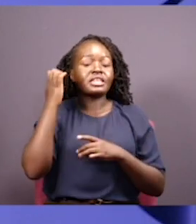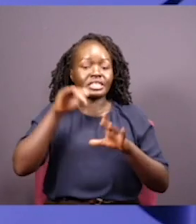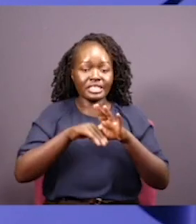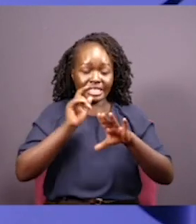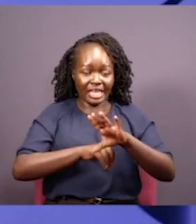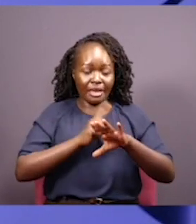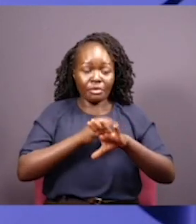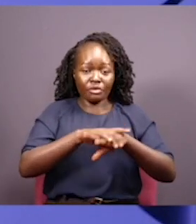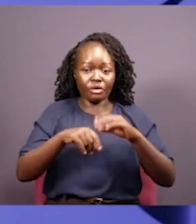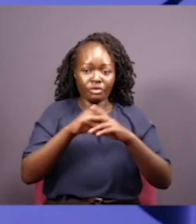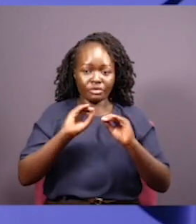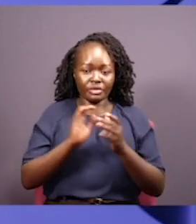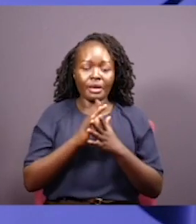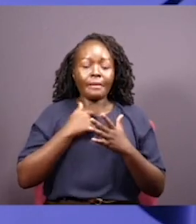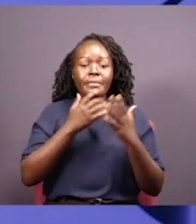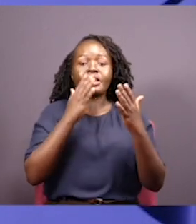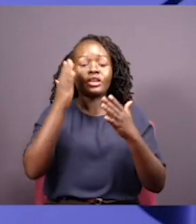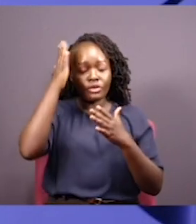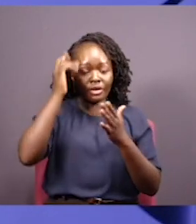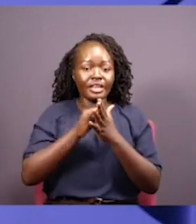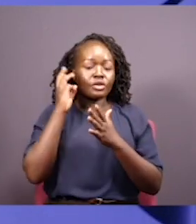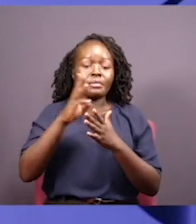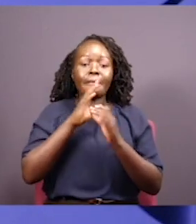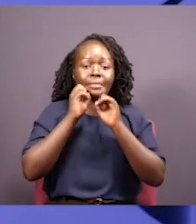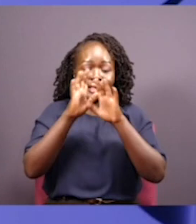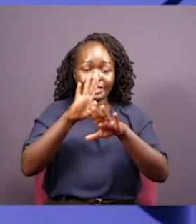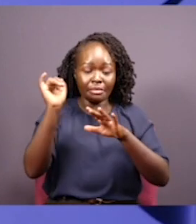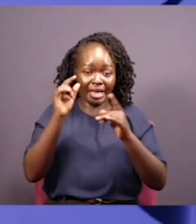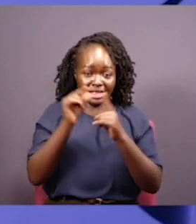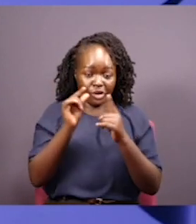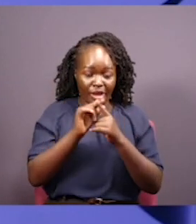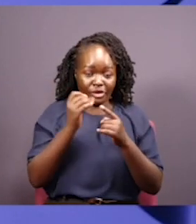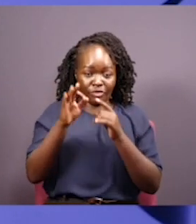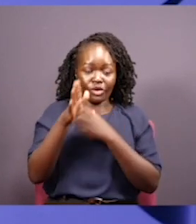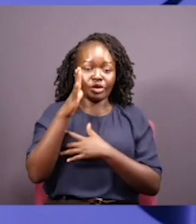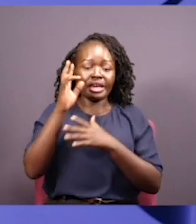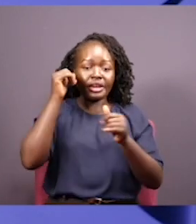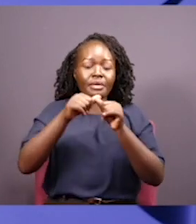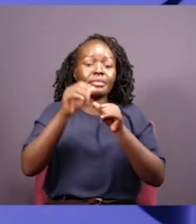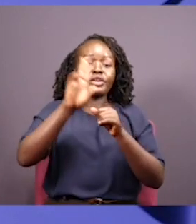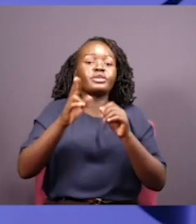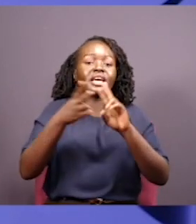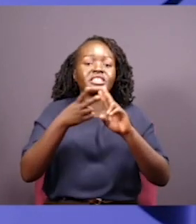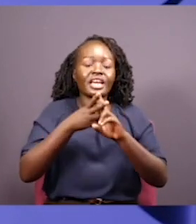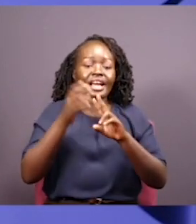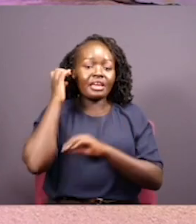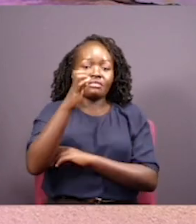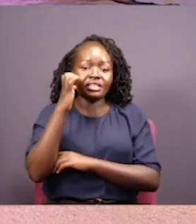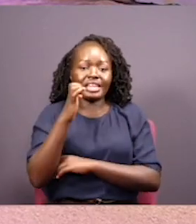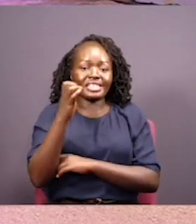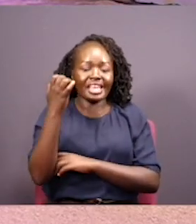be wonderfully blessed by this message. Once again, remember to use the hashtag #EvangelizeAnyway.